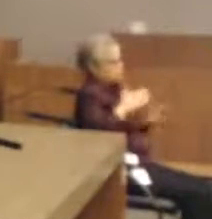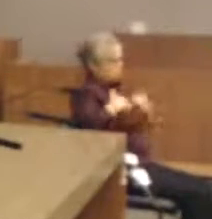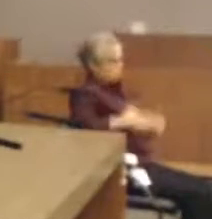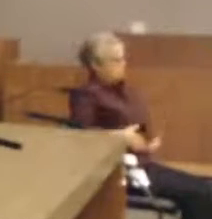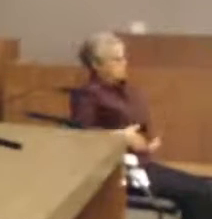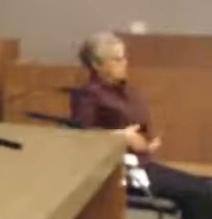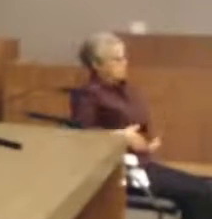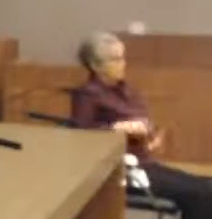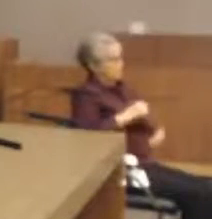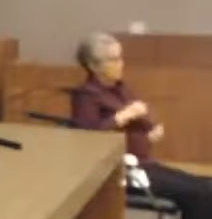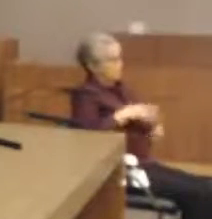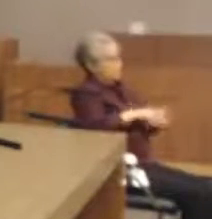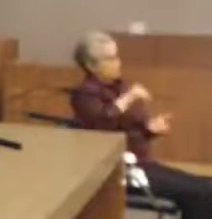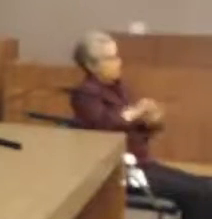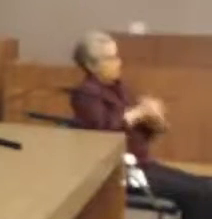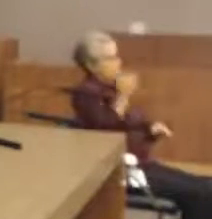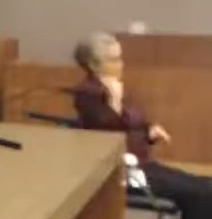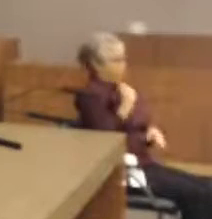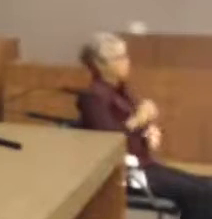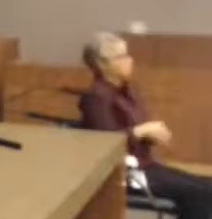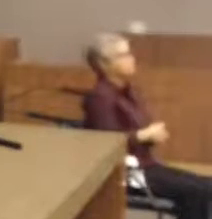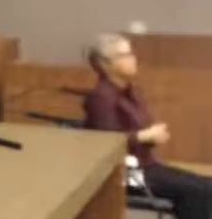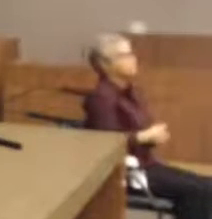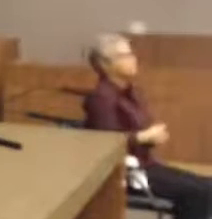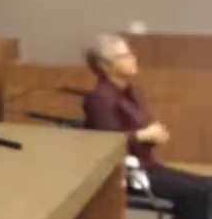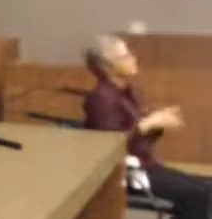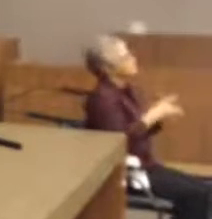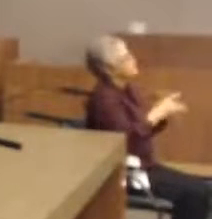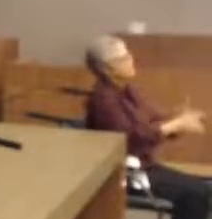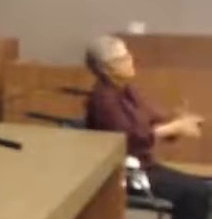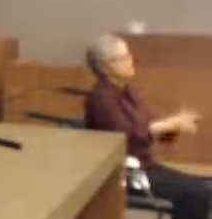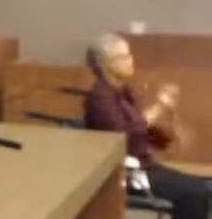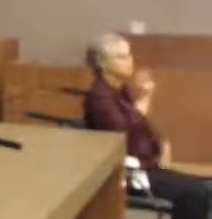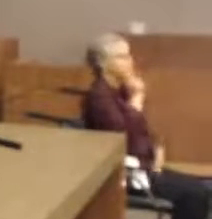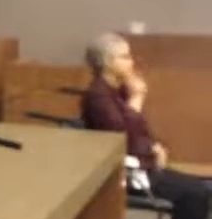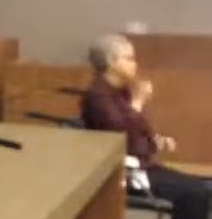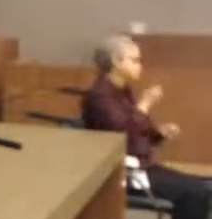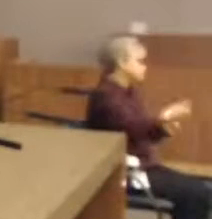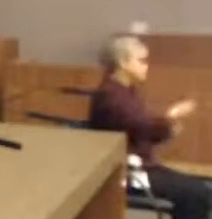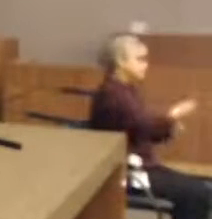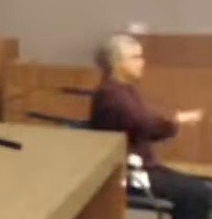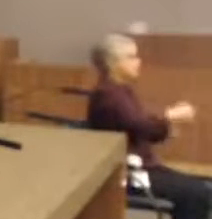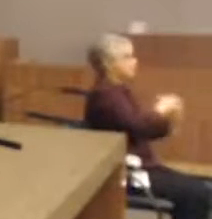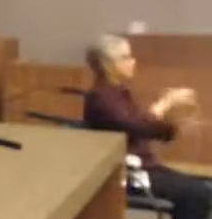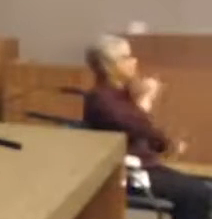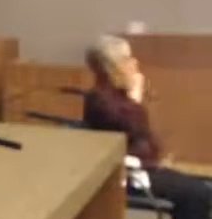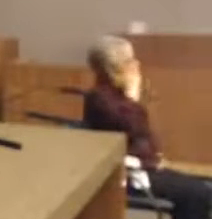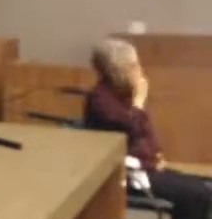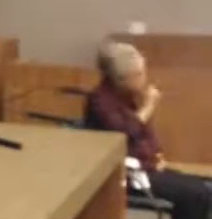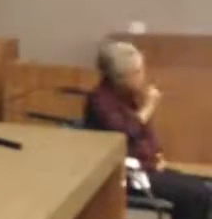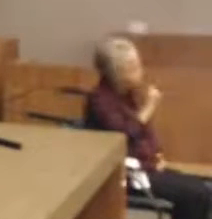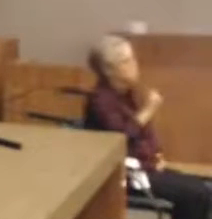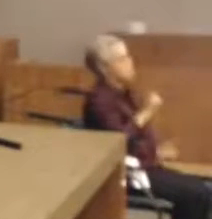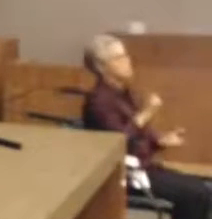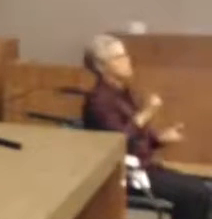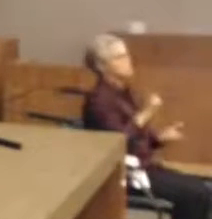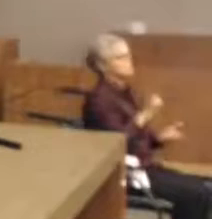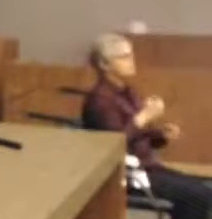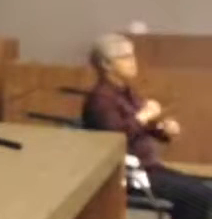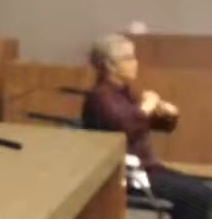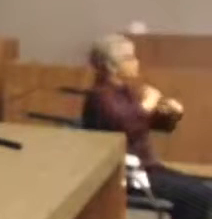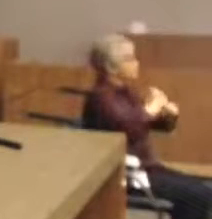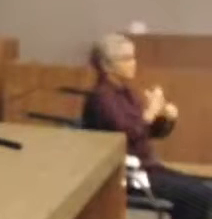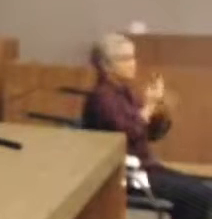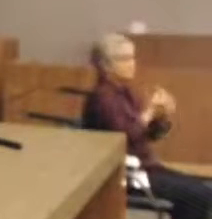And it leads to increased victim blaming. It brings a lot of shame for victims, and it really prevents healing because victims